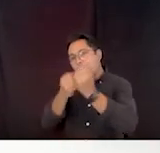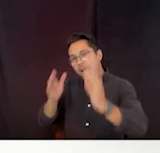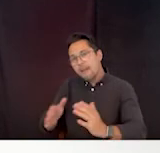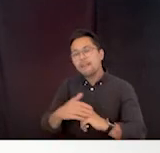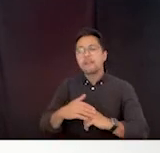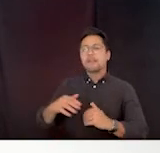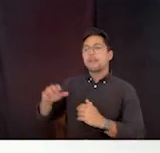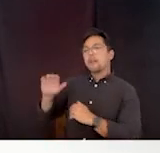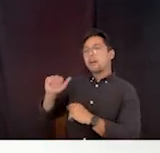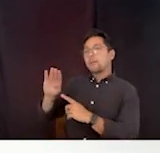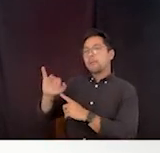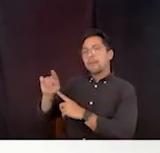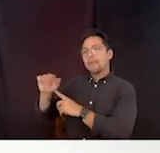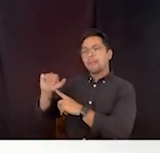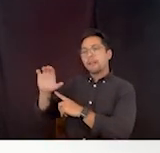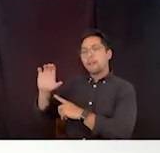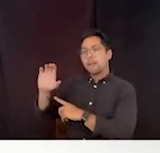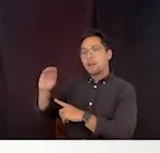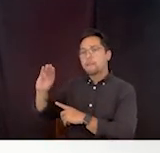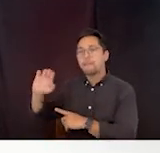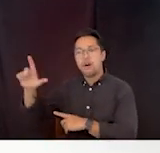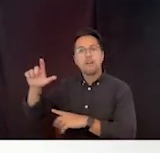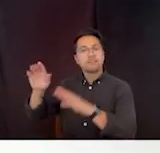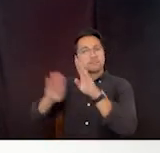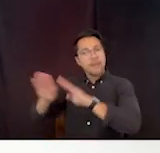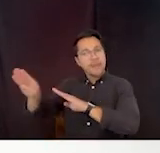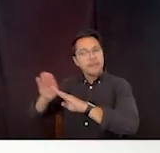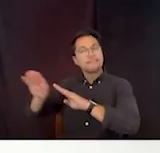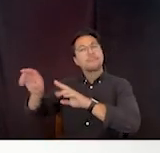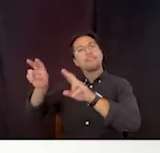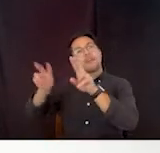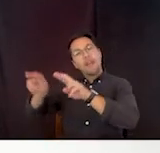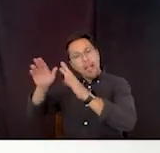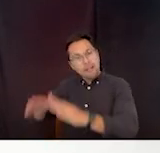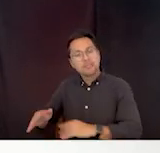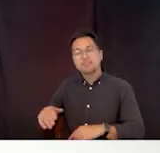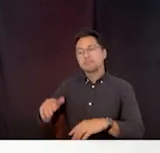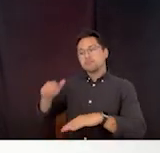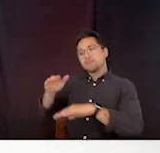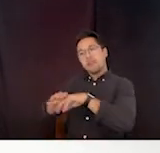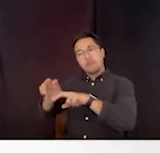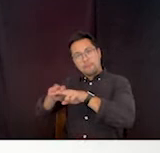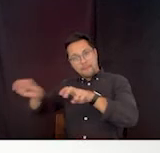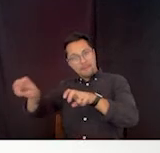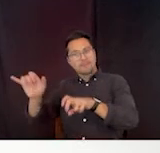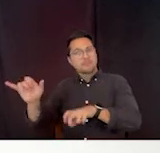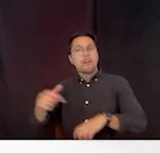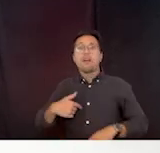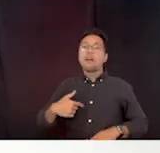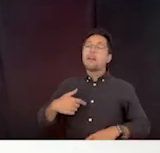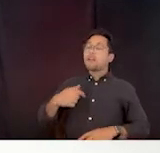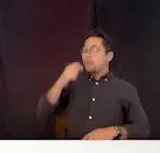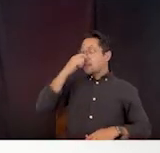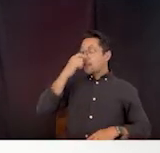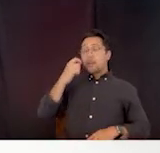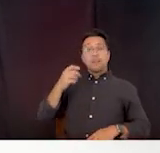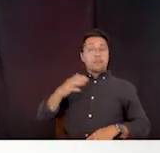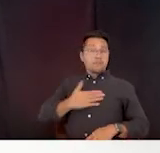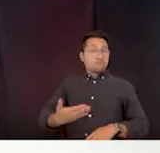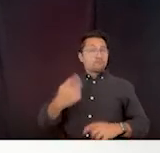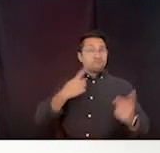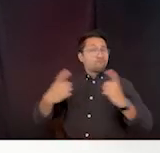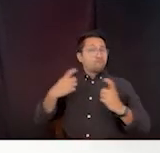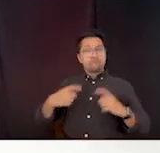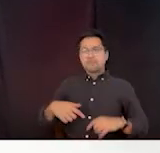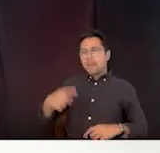have Abida Kamal, who's one of our behavior analysts, and one of our panelists as well. We're happy to take some questions because we do have a little bit of time,